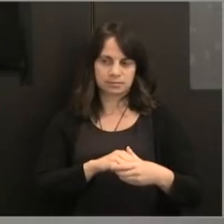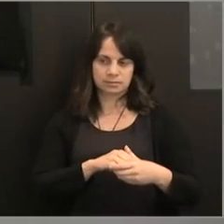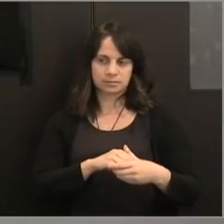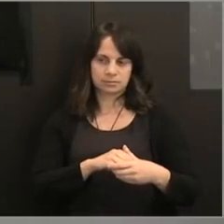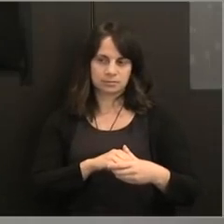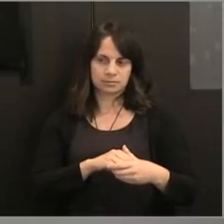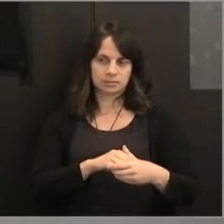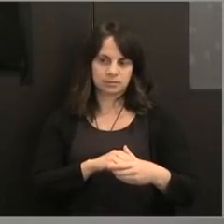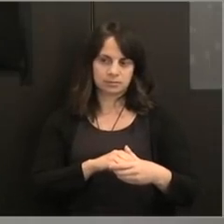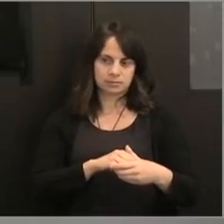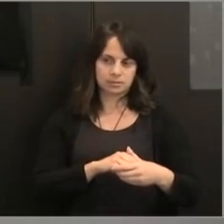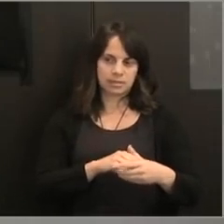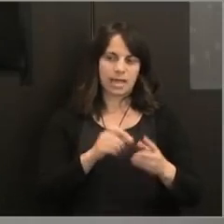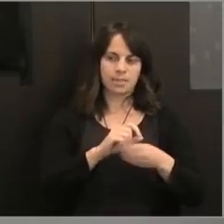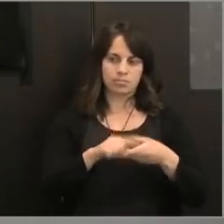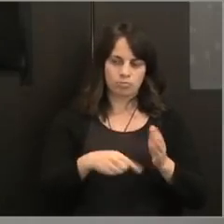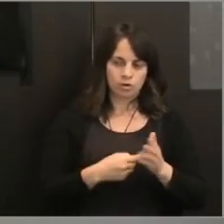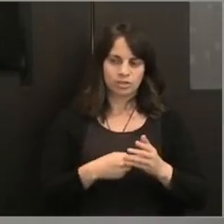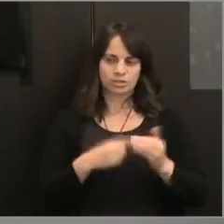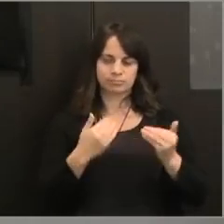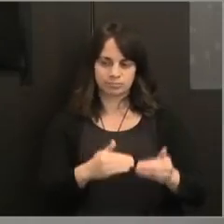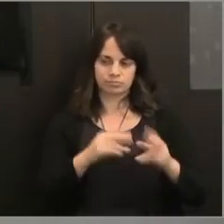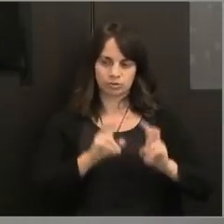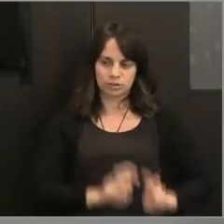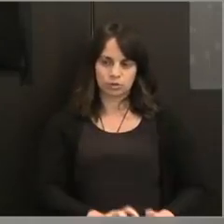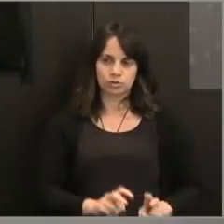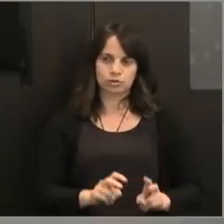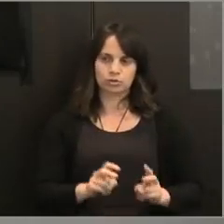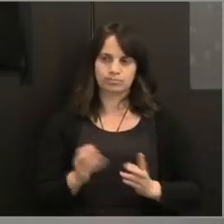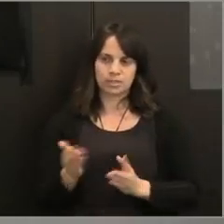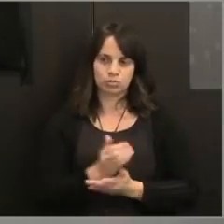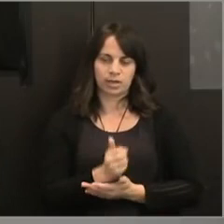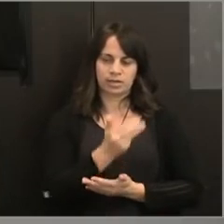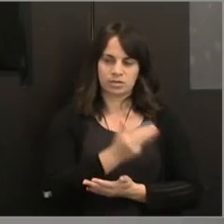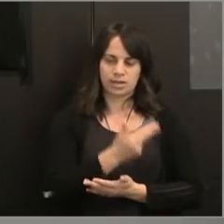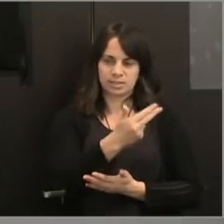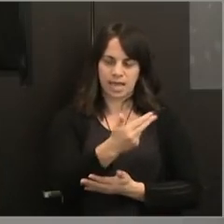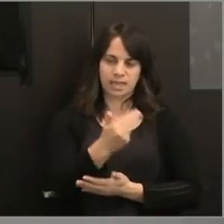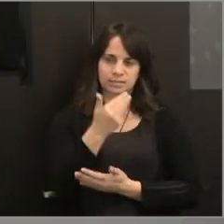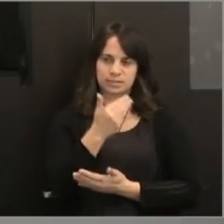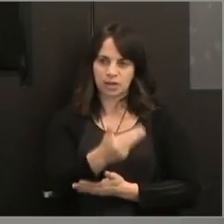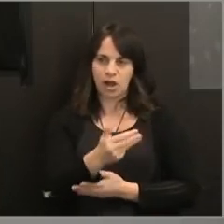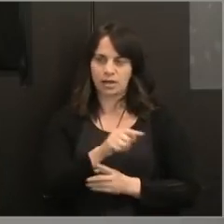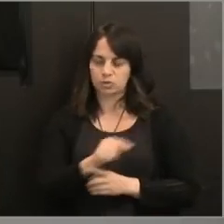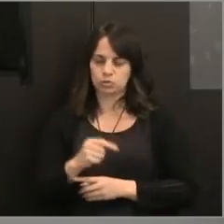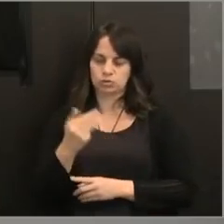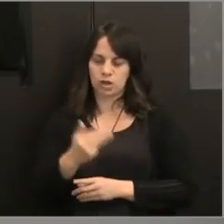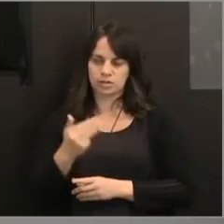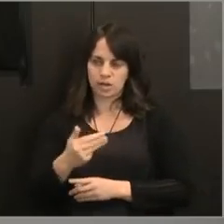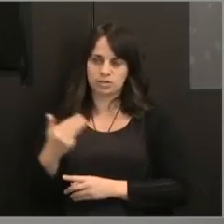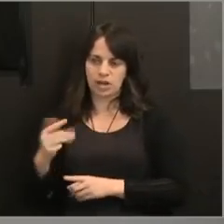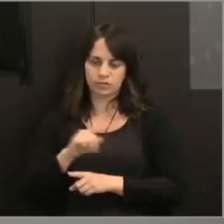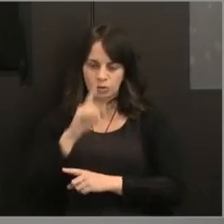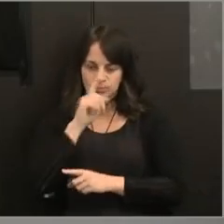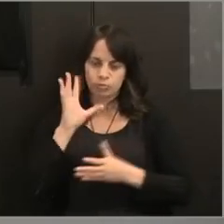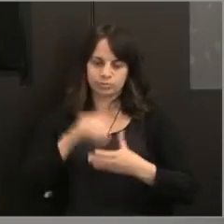1999 in the interviews that you conducted with people who have been in state care in that period. One of the